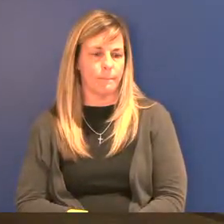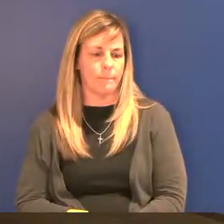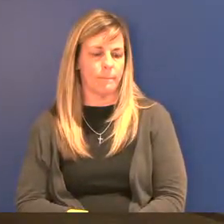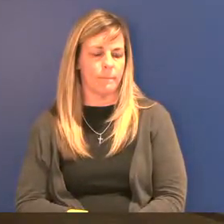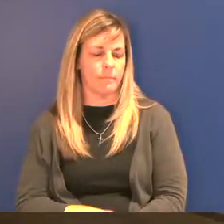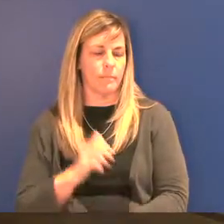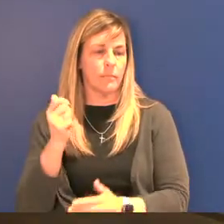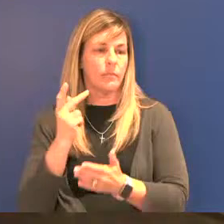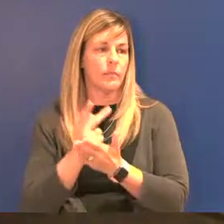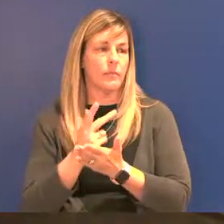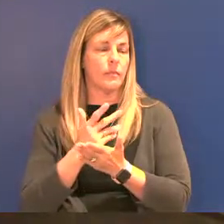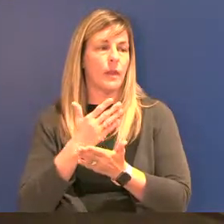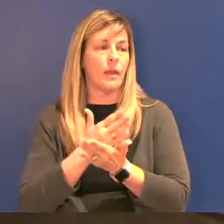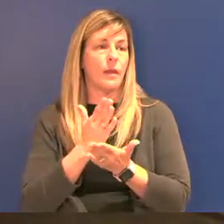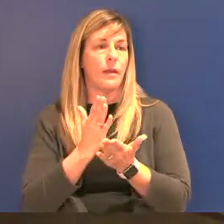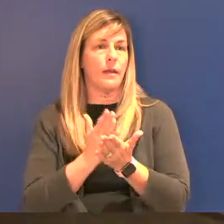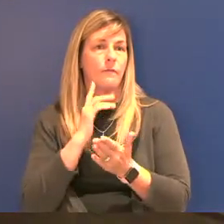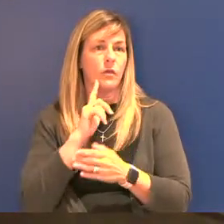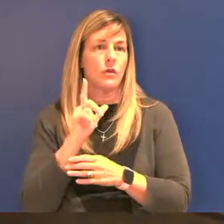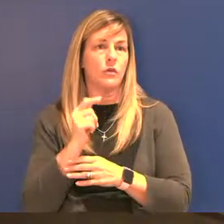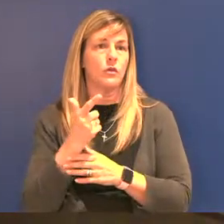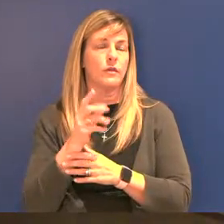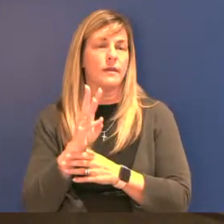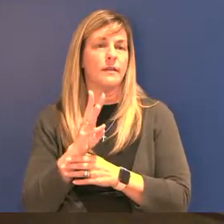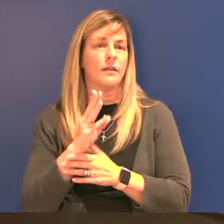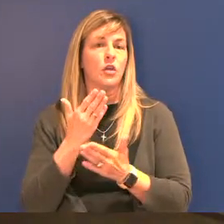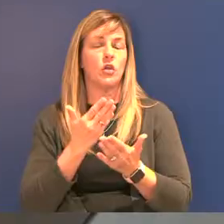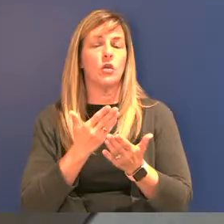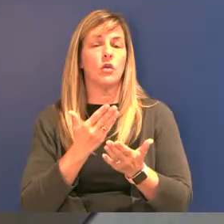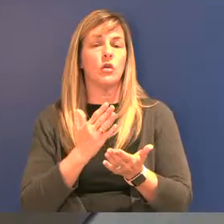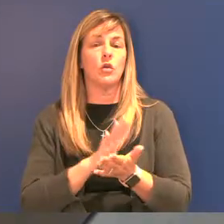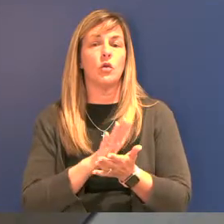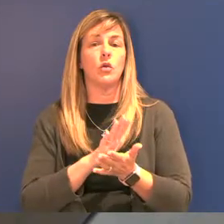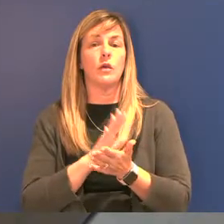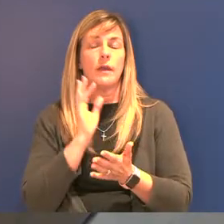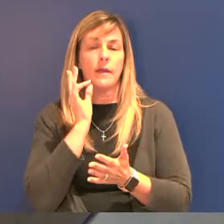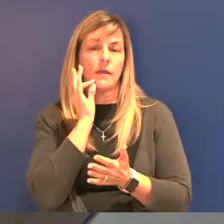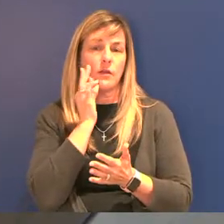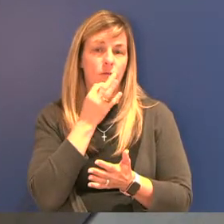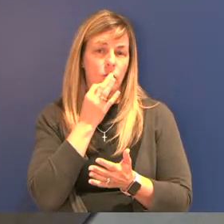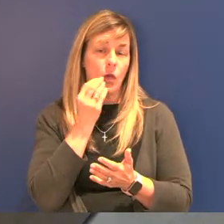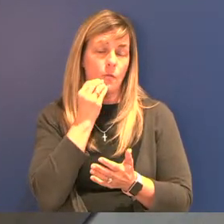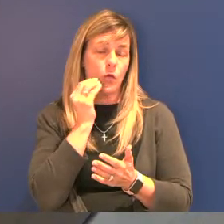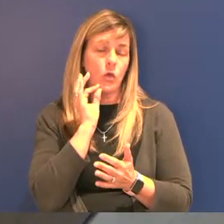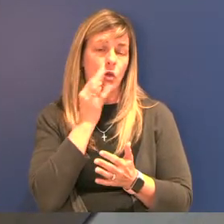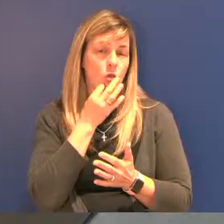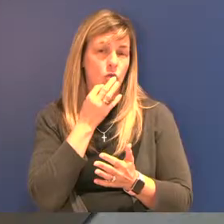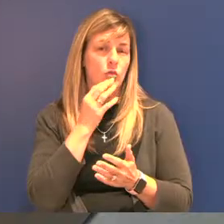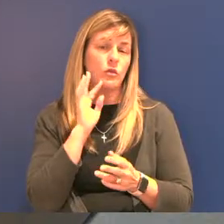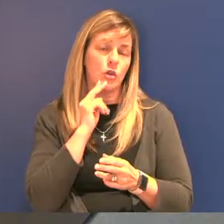Approve the fiscal year 2026 school nutrition fund budget at the major category level for